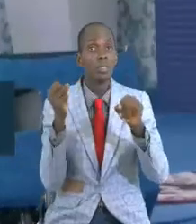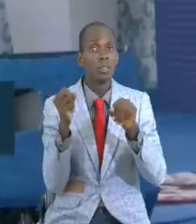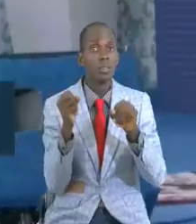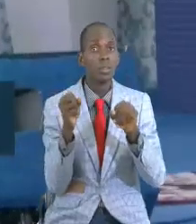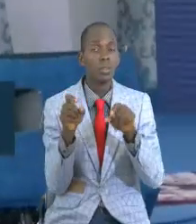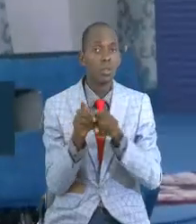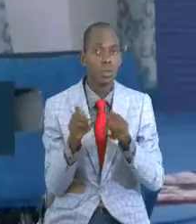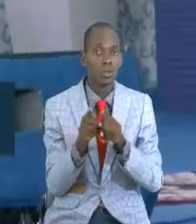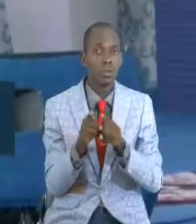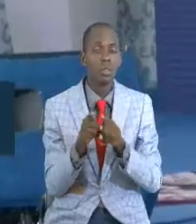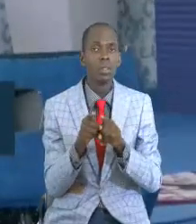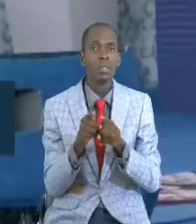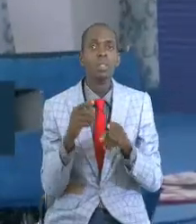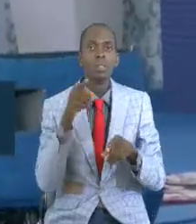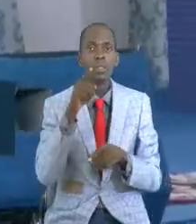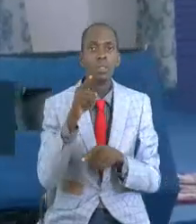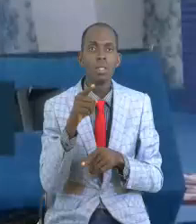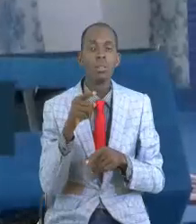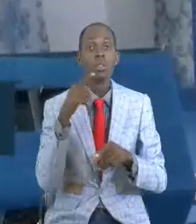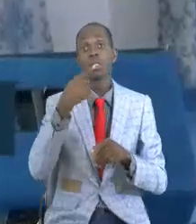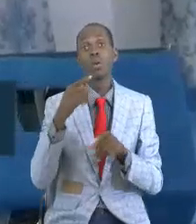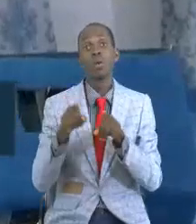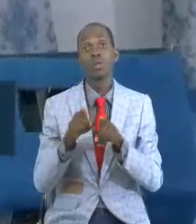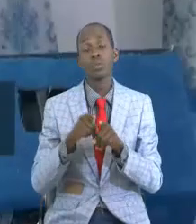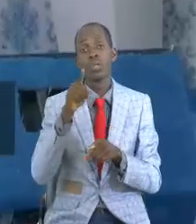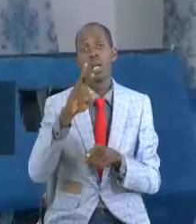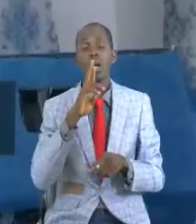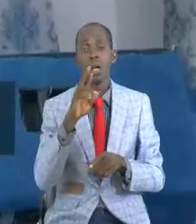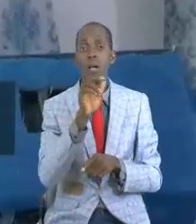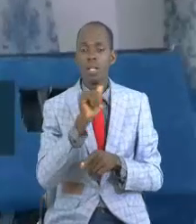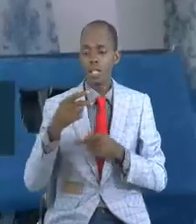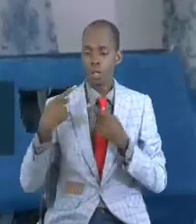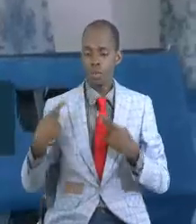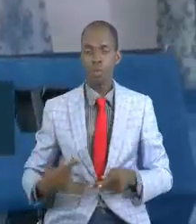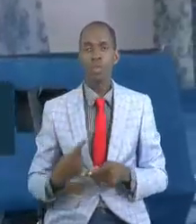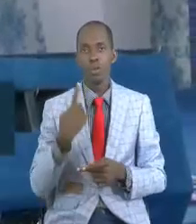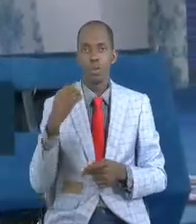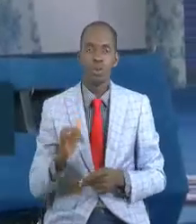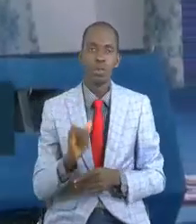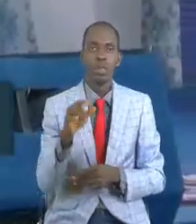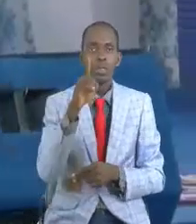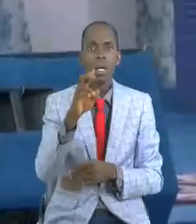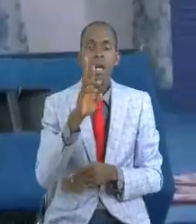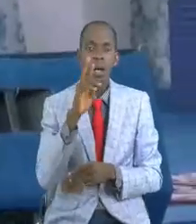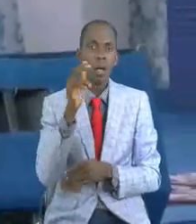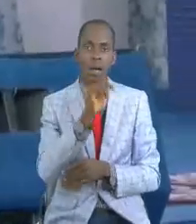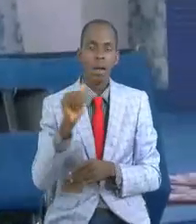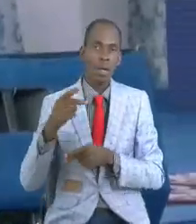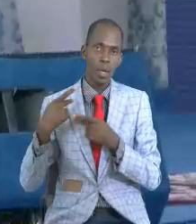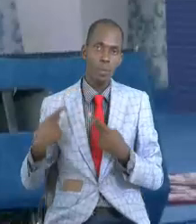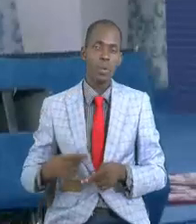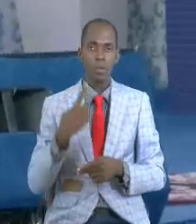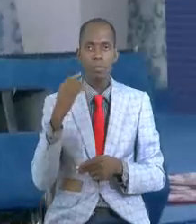thou art appear a priest forever that was increased forever you know there